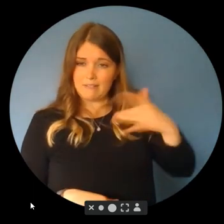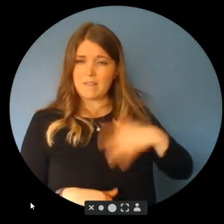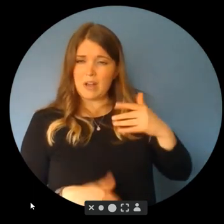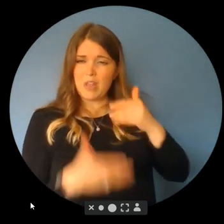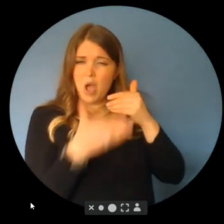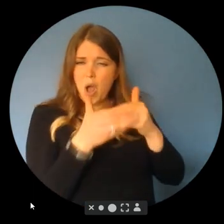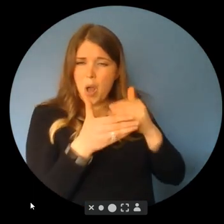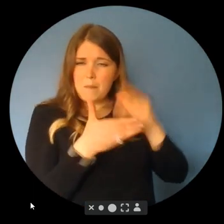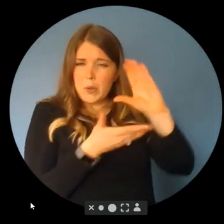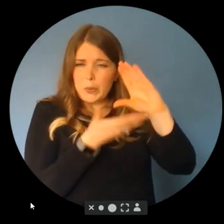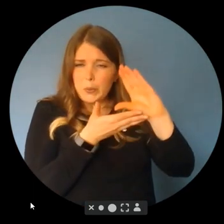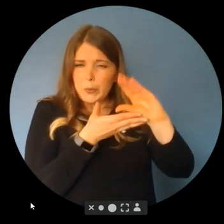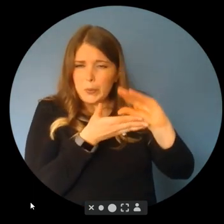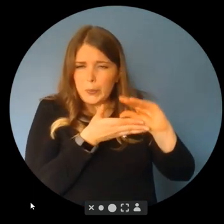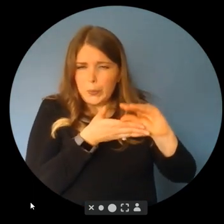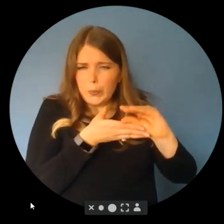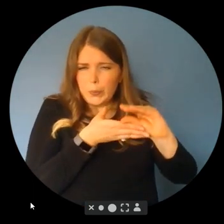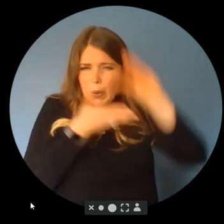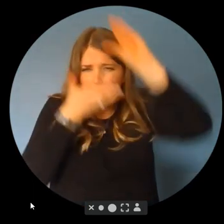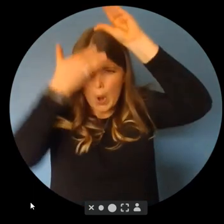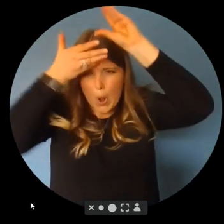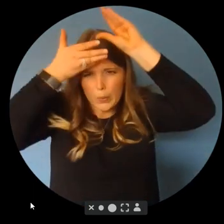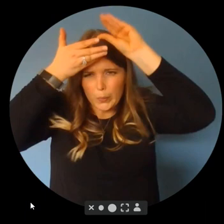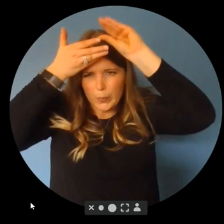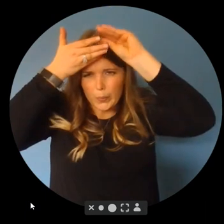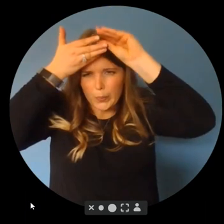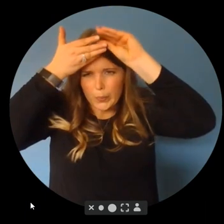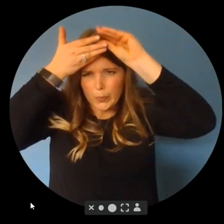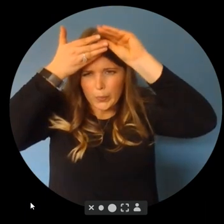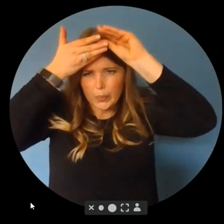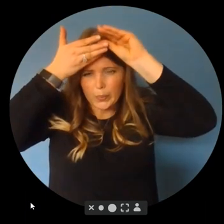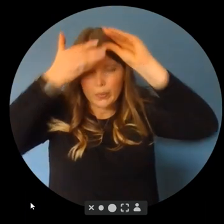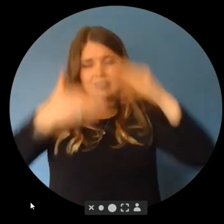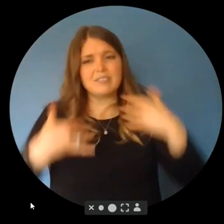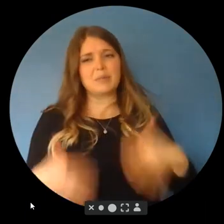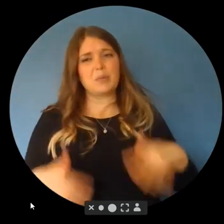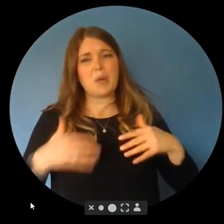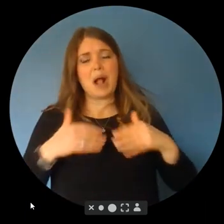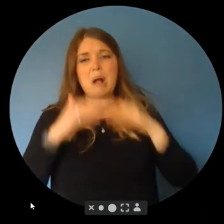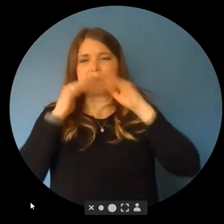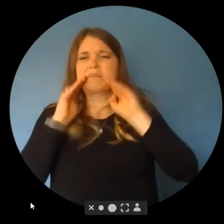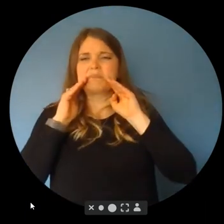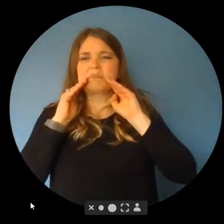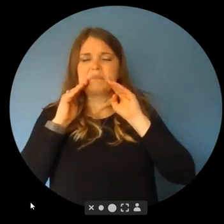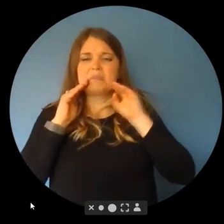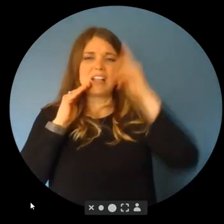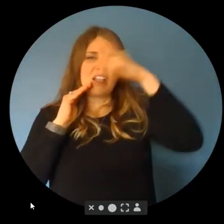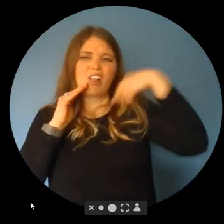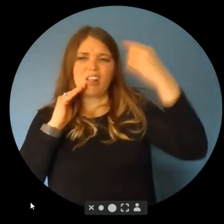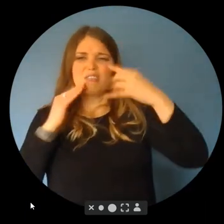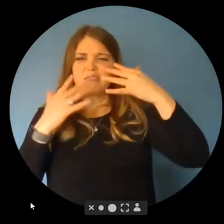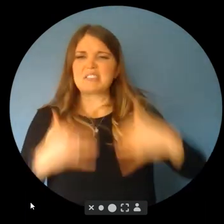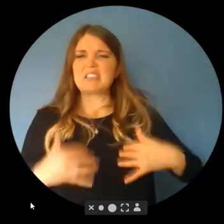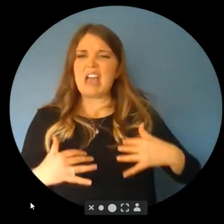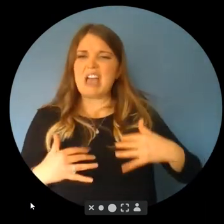that scowl on his face. He must have been so sad. Yeah, and sometimes when we're sad, it comes out as anger, doesn't